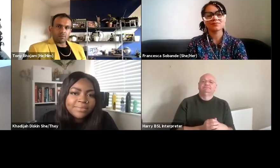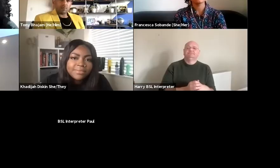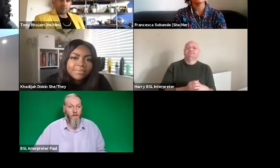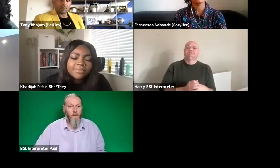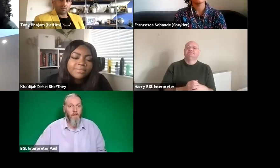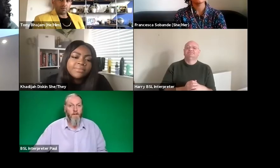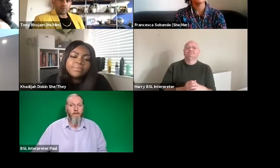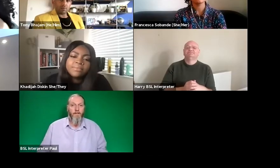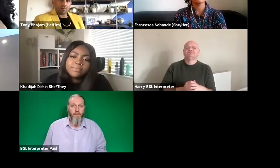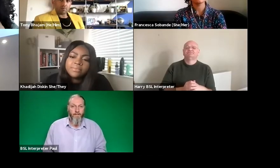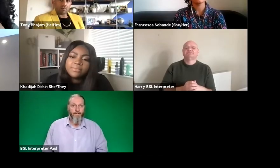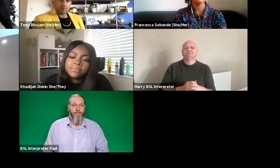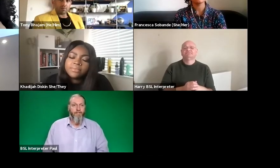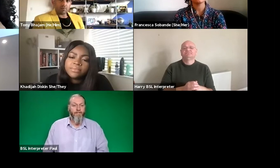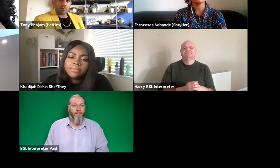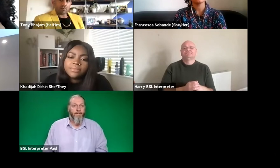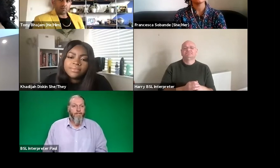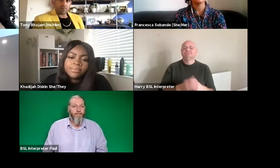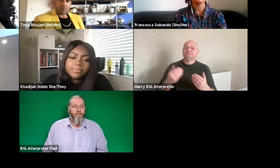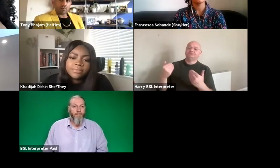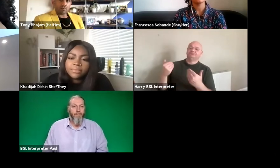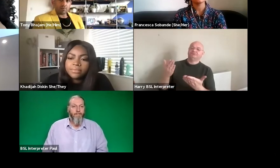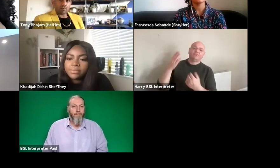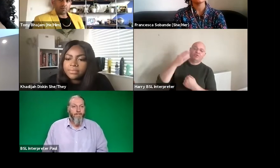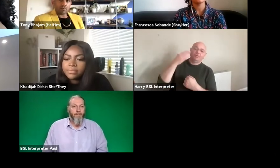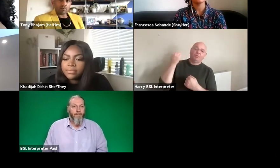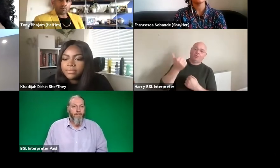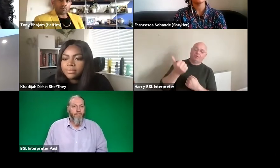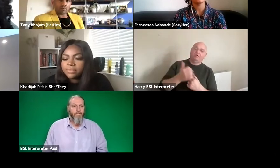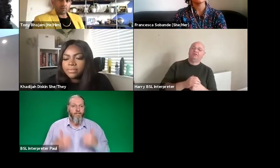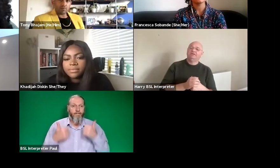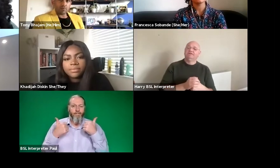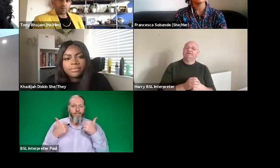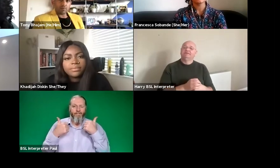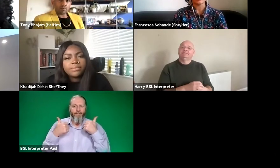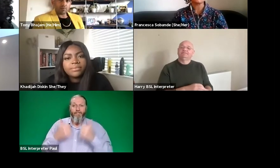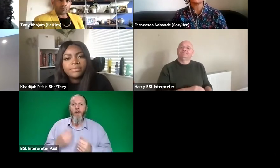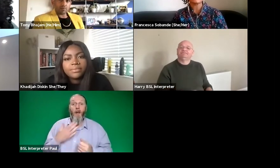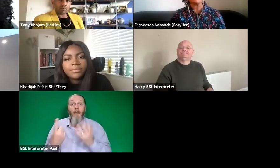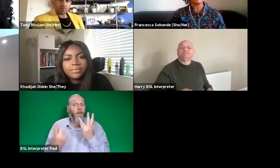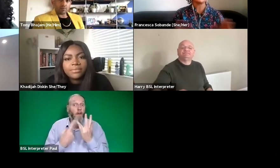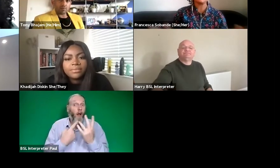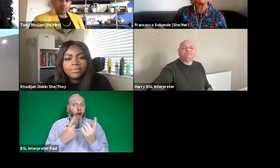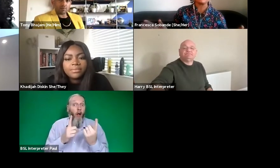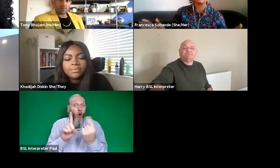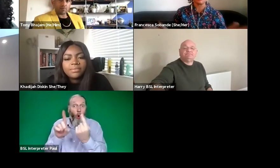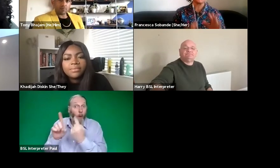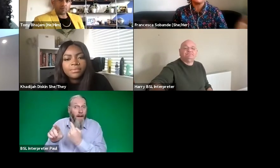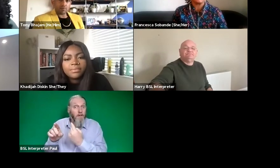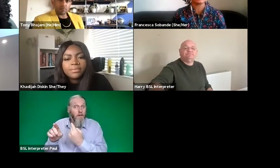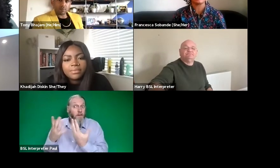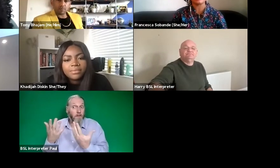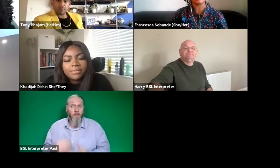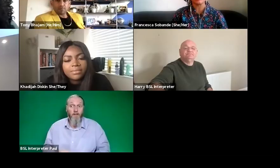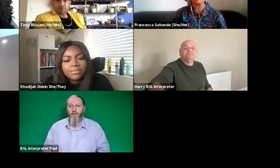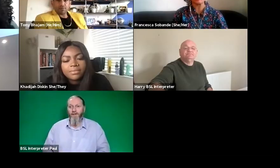Thank you so much. Any other comments from our panelists about technology and relational power? Francesca? I was going to say I completely agree with all what